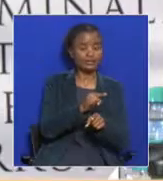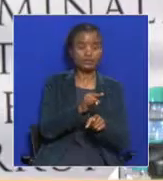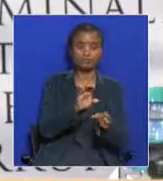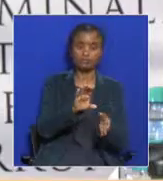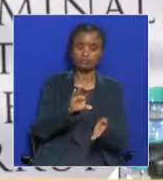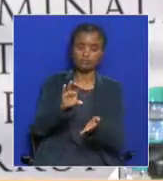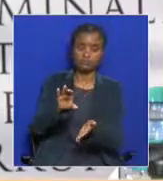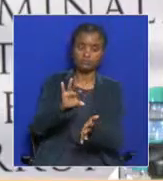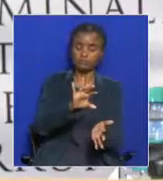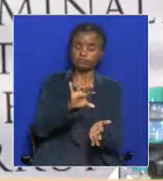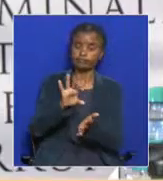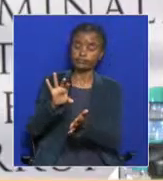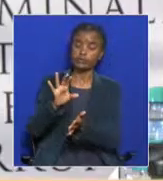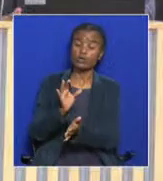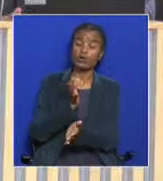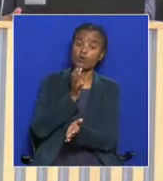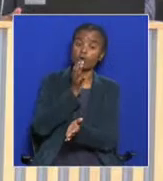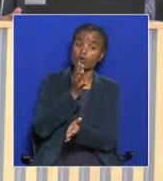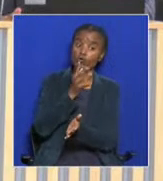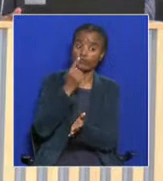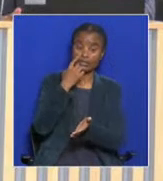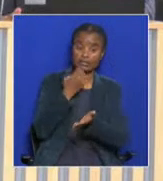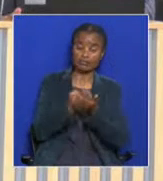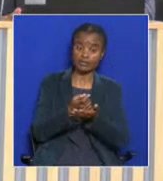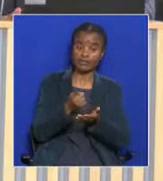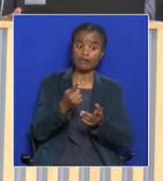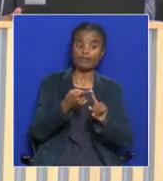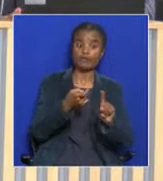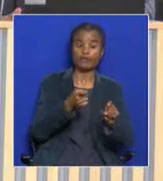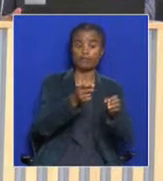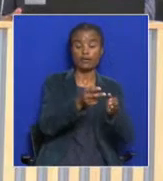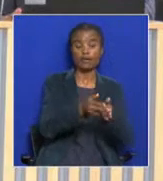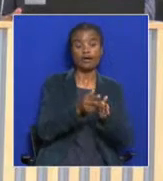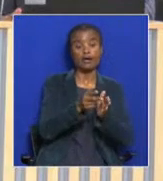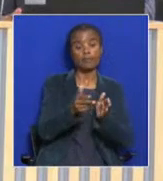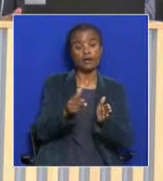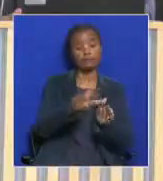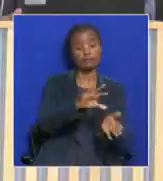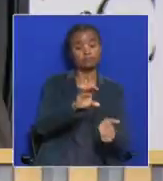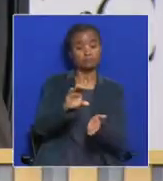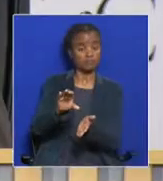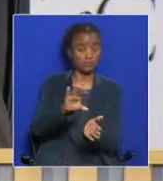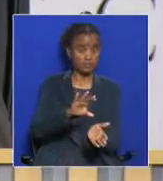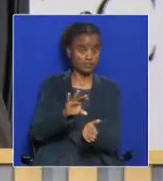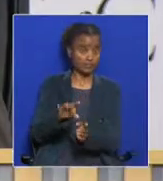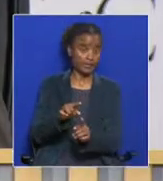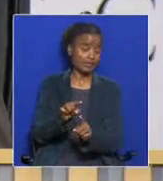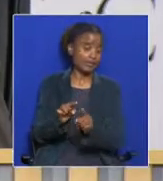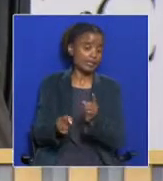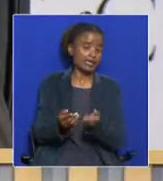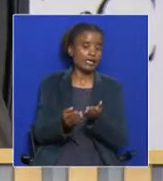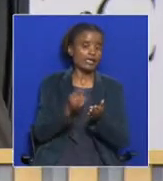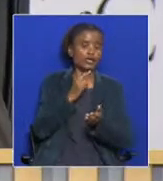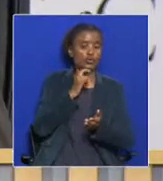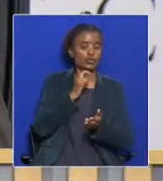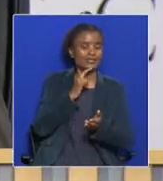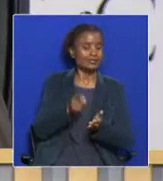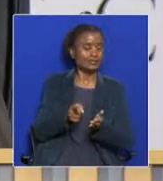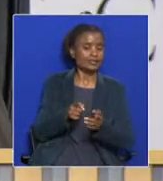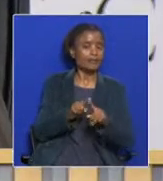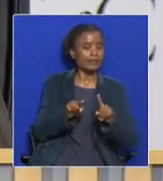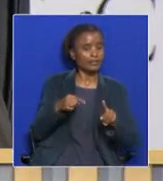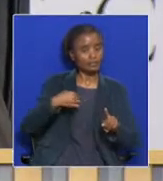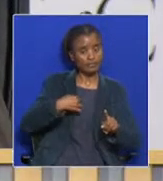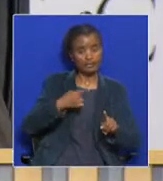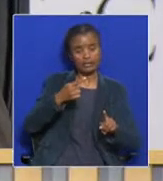could be that they did have storage place at that time, but the reason I did not engage with them was I know that they are going